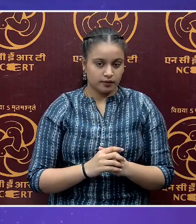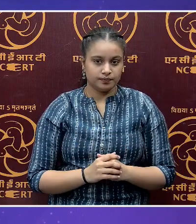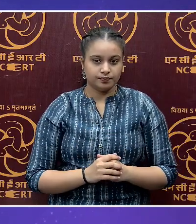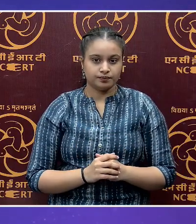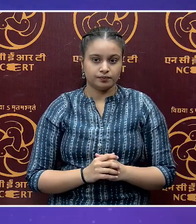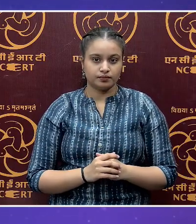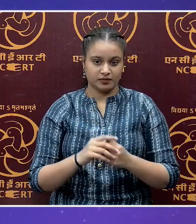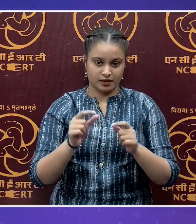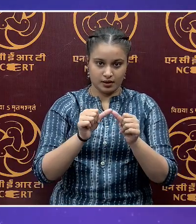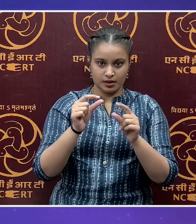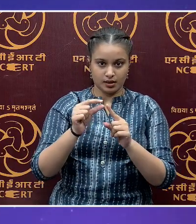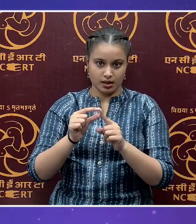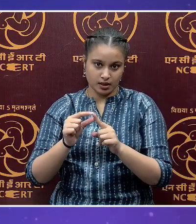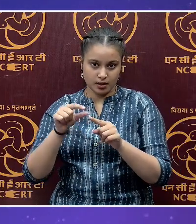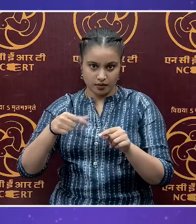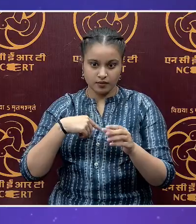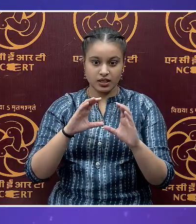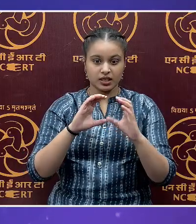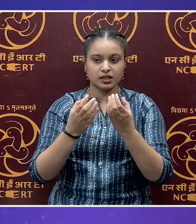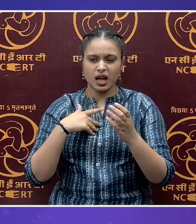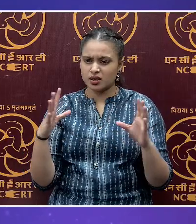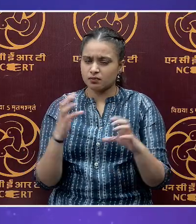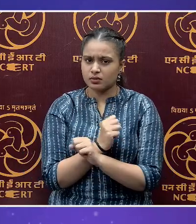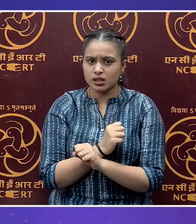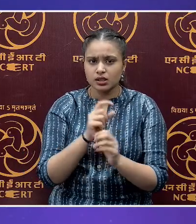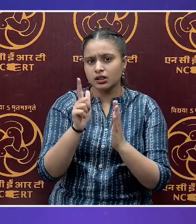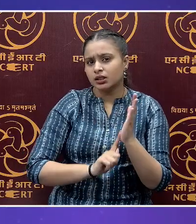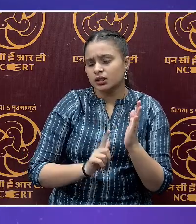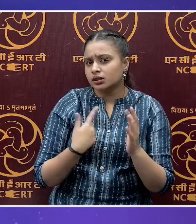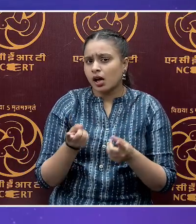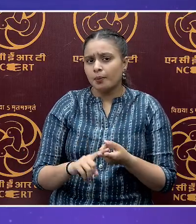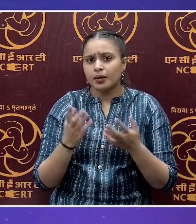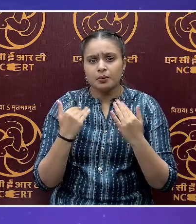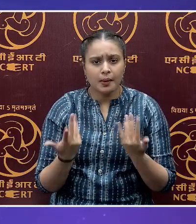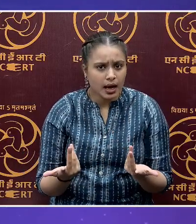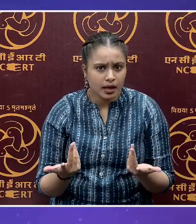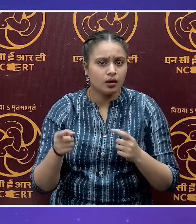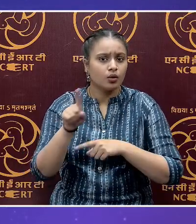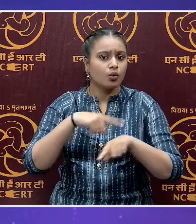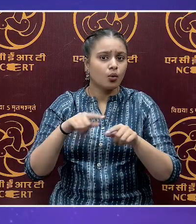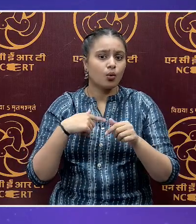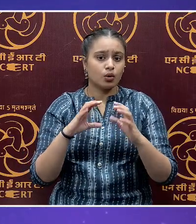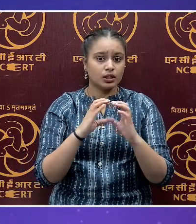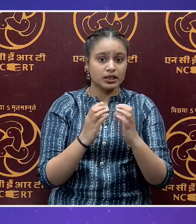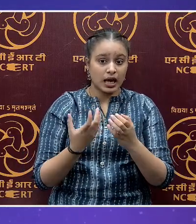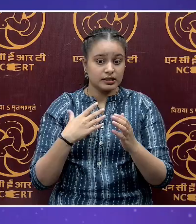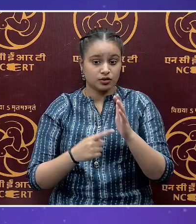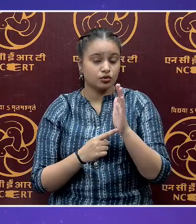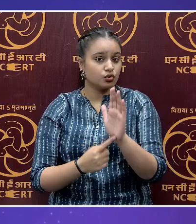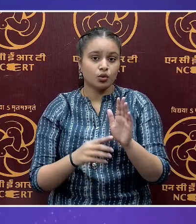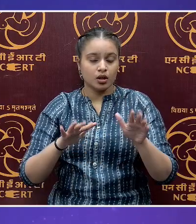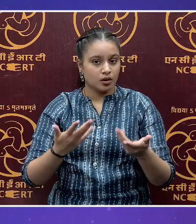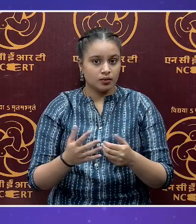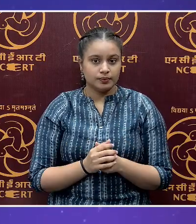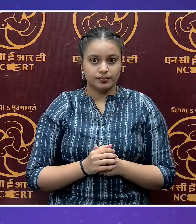after updating the app, some of my classes are missing from the list. Why is this happening, and how can I view all my assigned classes? Okay, so